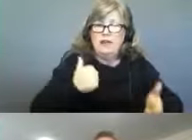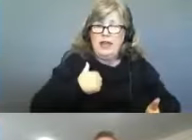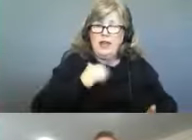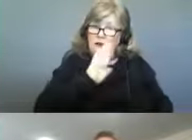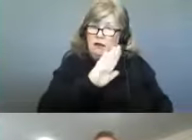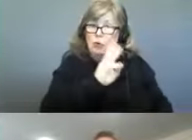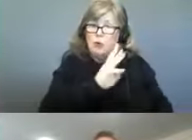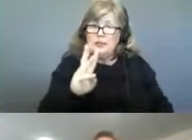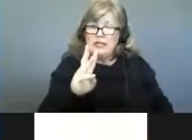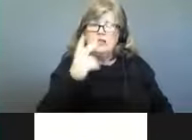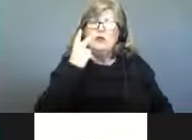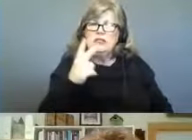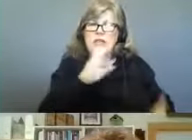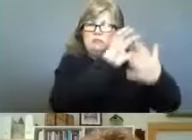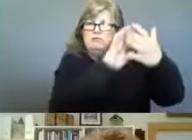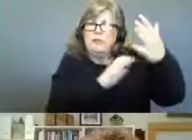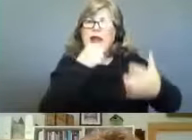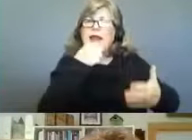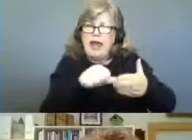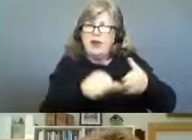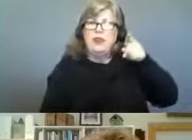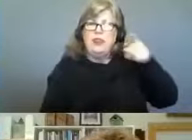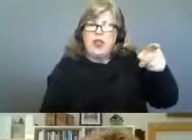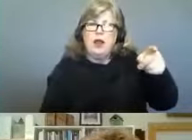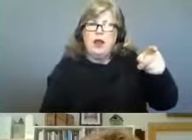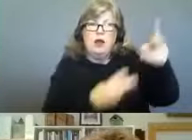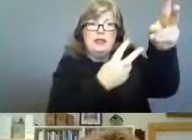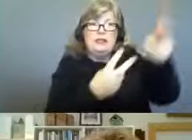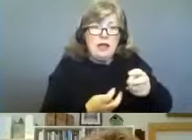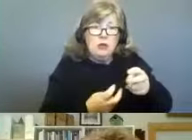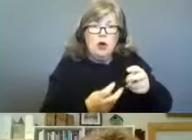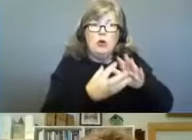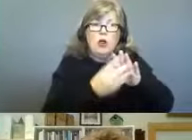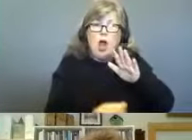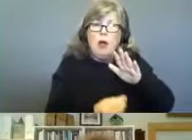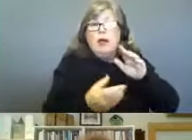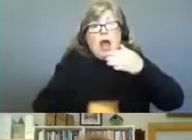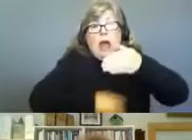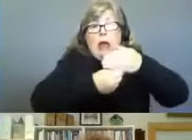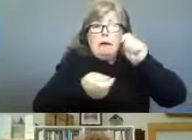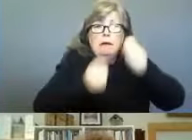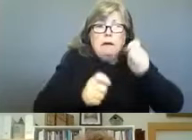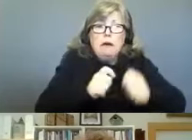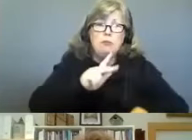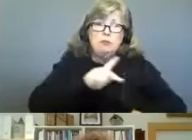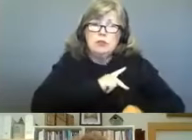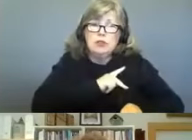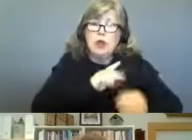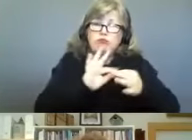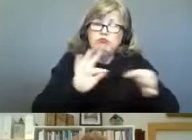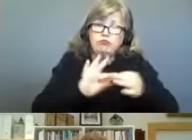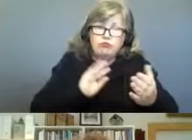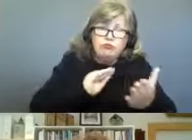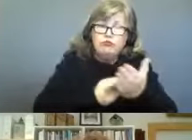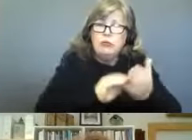a letter that you can download, you can copy, you can alter it if you want to personalize it, and you can send it